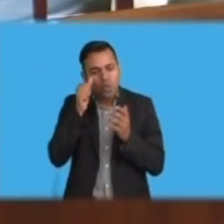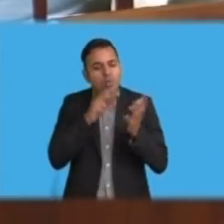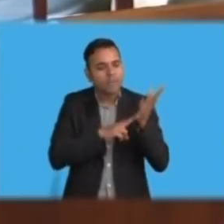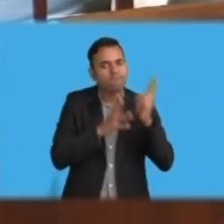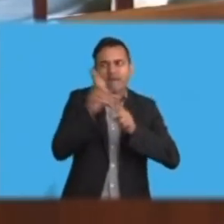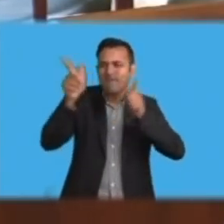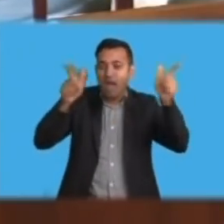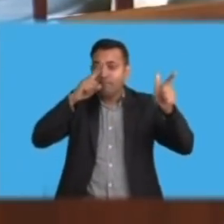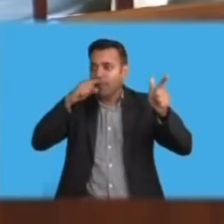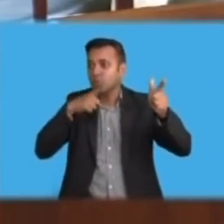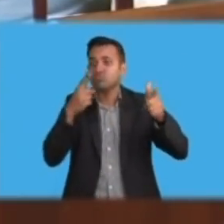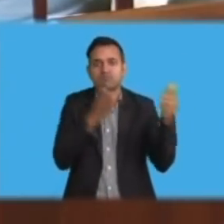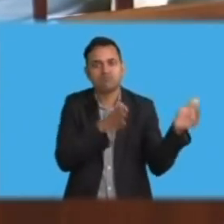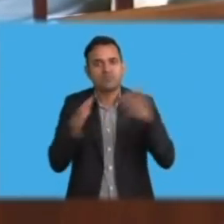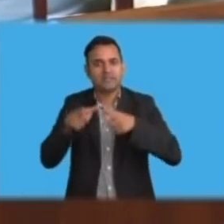do not find